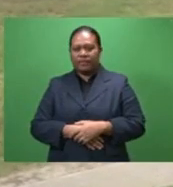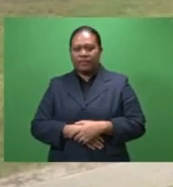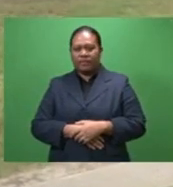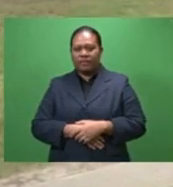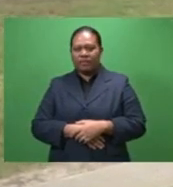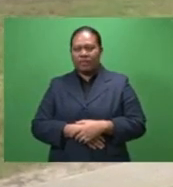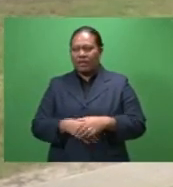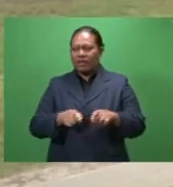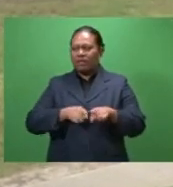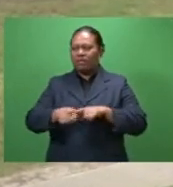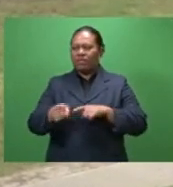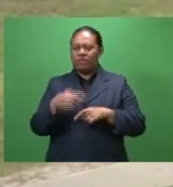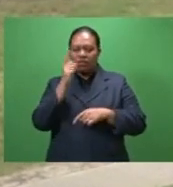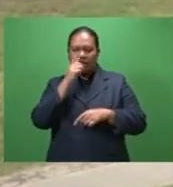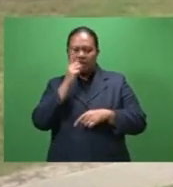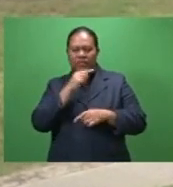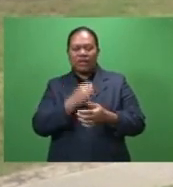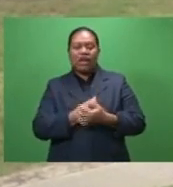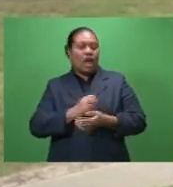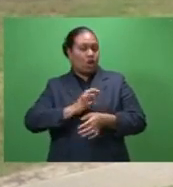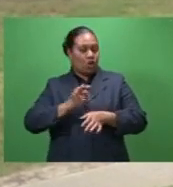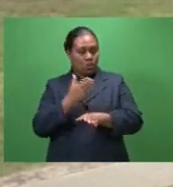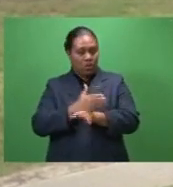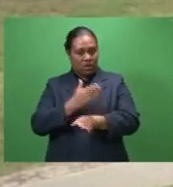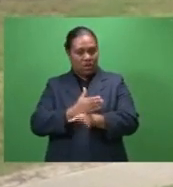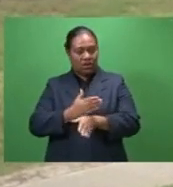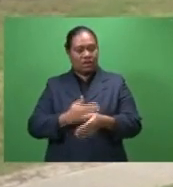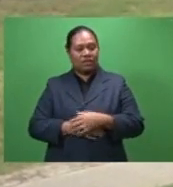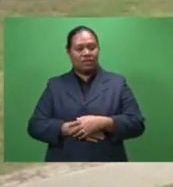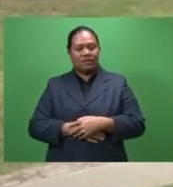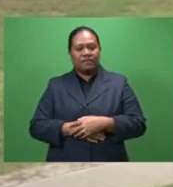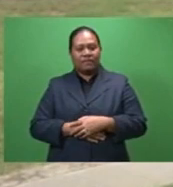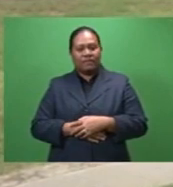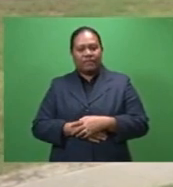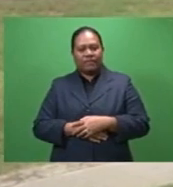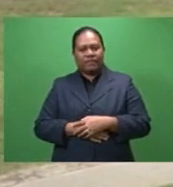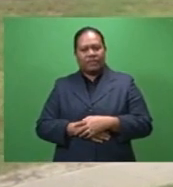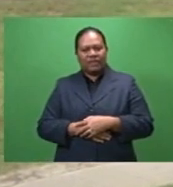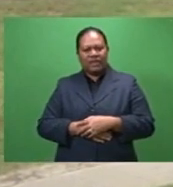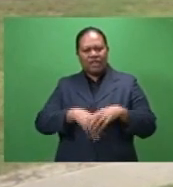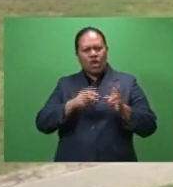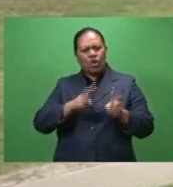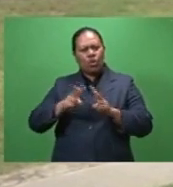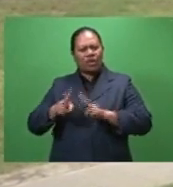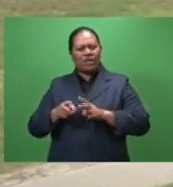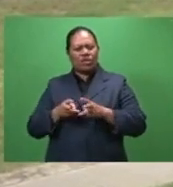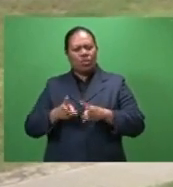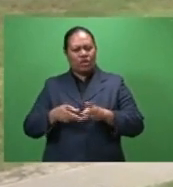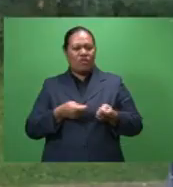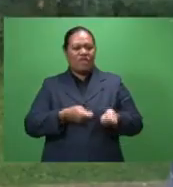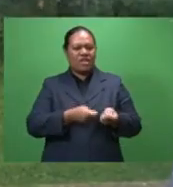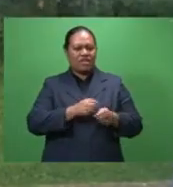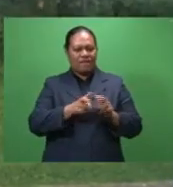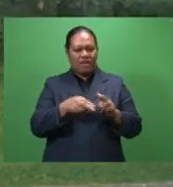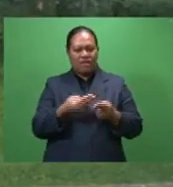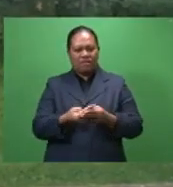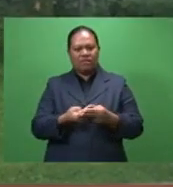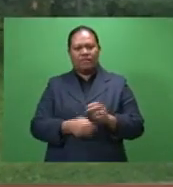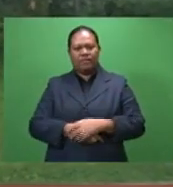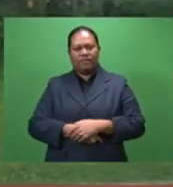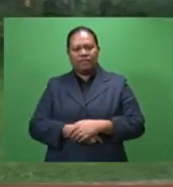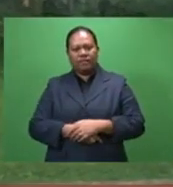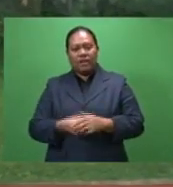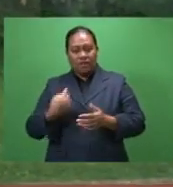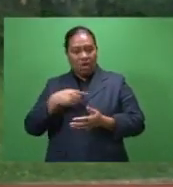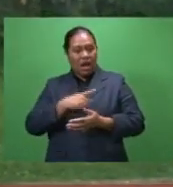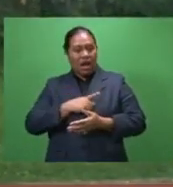And most of people are unemployed and looking for ways for them to feed their families. I mean, for us